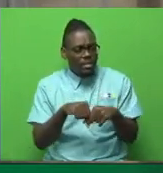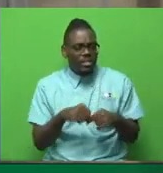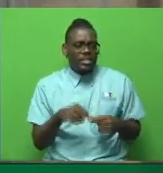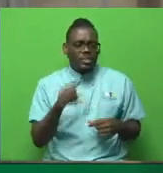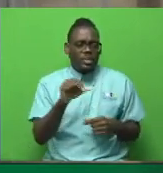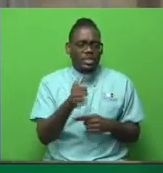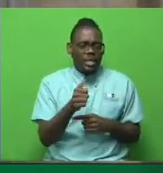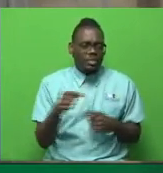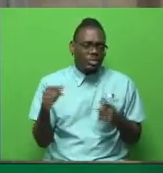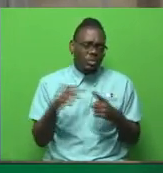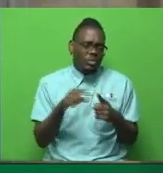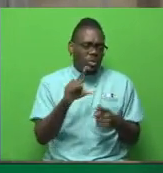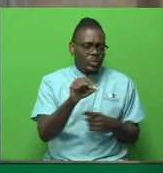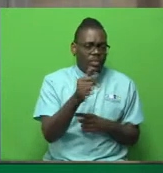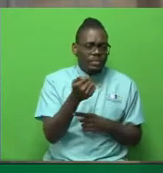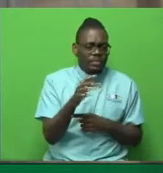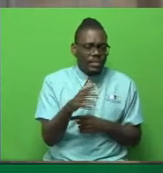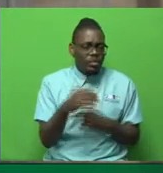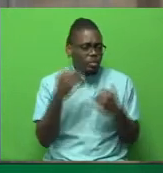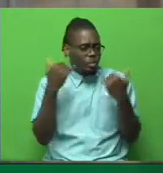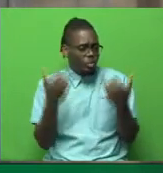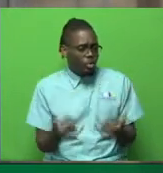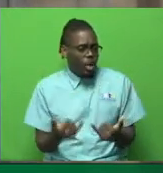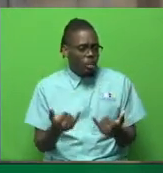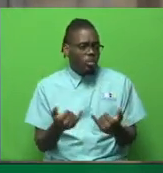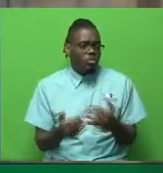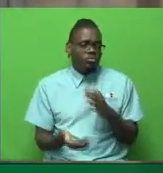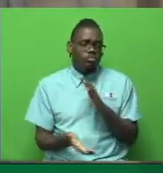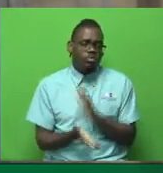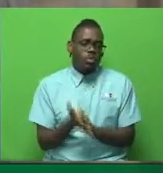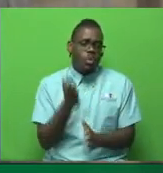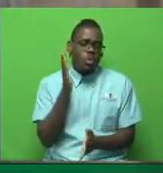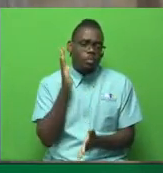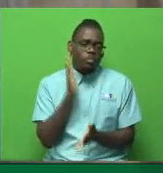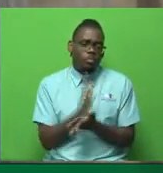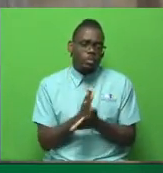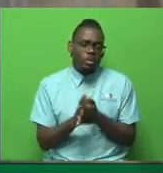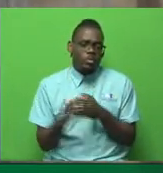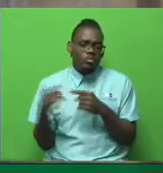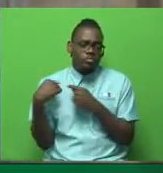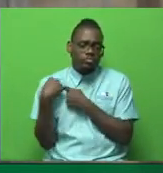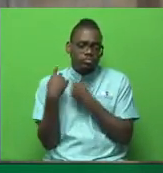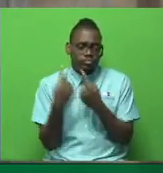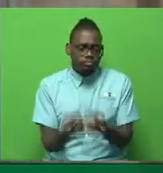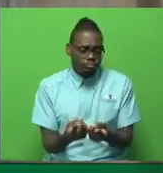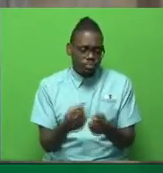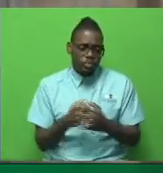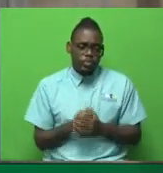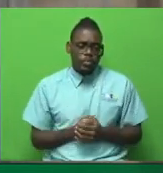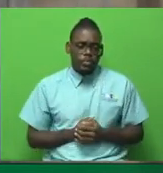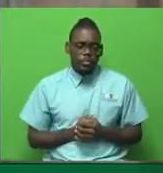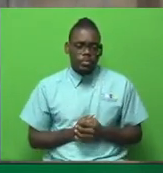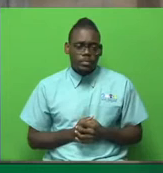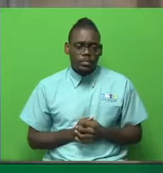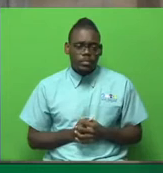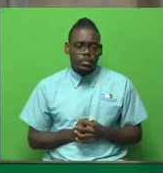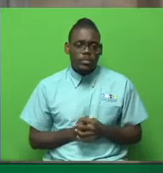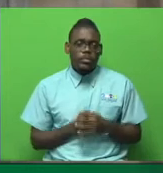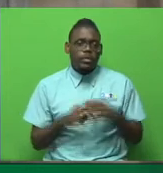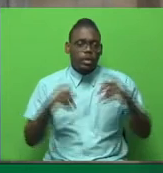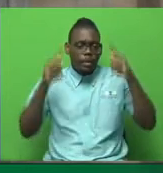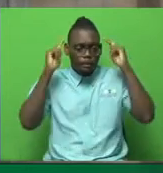is now a distant memory Deputy speaker the minister the Minister of